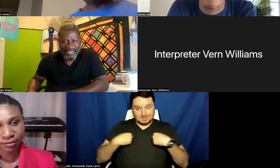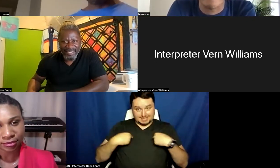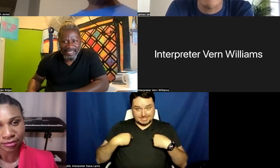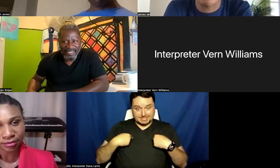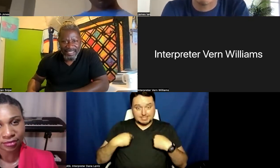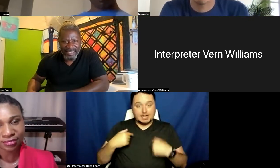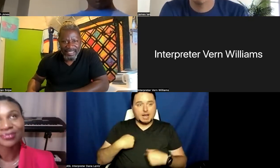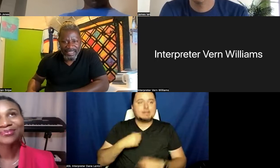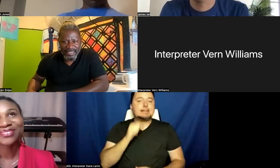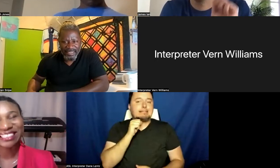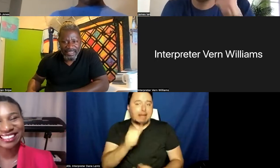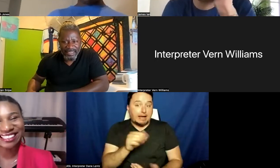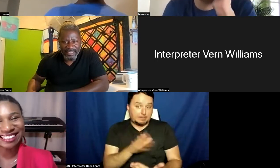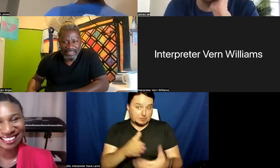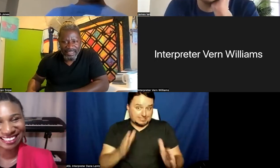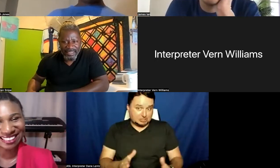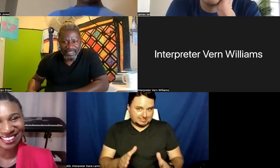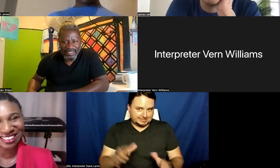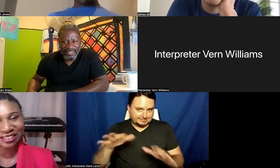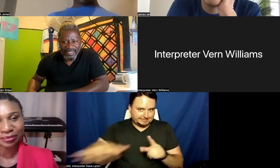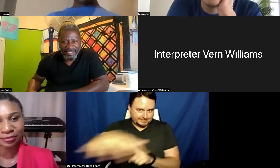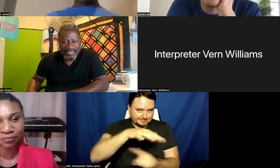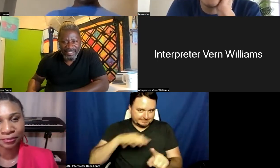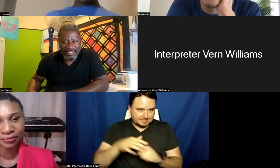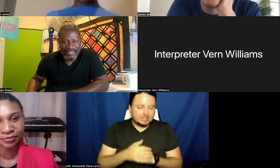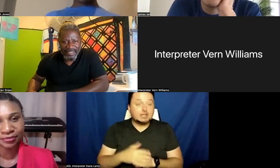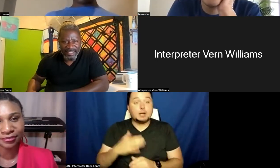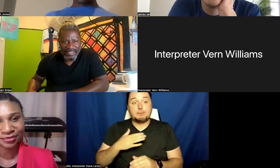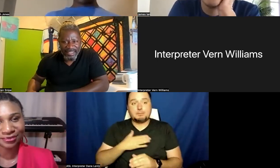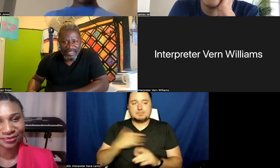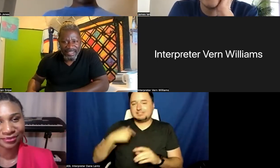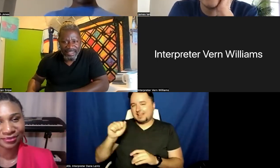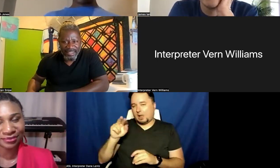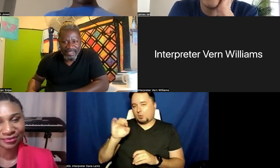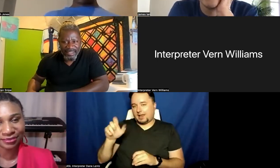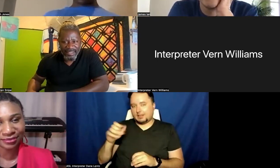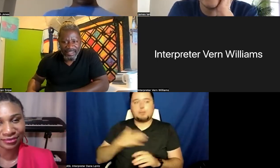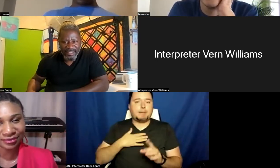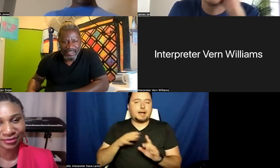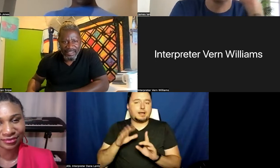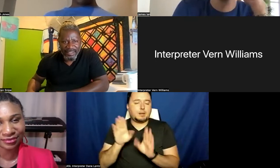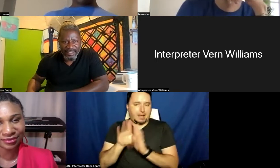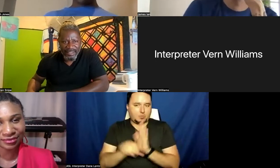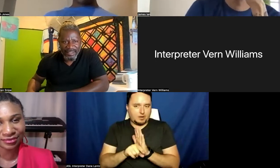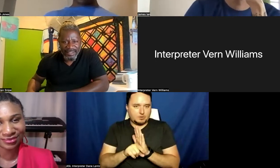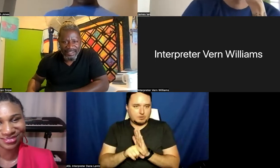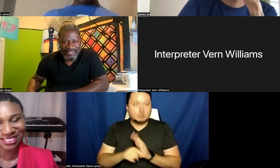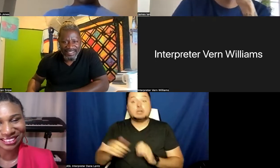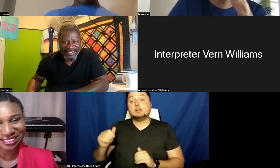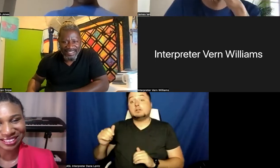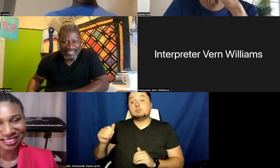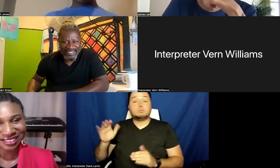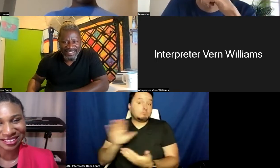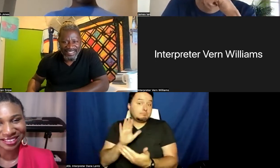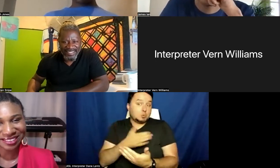non-musician amongst you all. My background, this is Arielle. I come from a musical theater background, and that was when